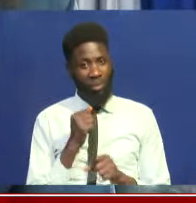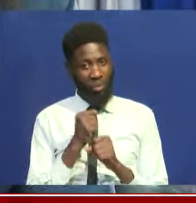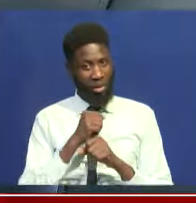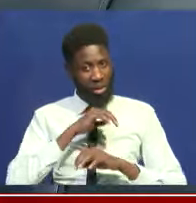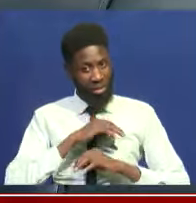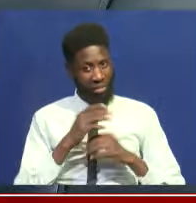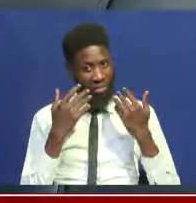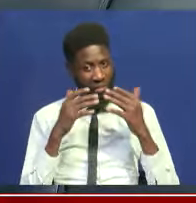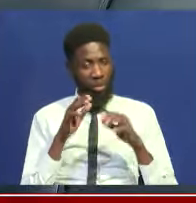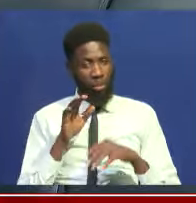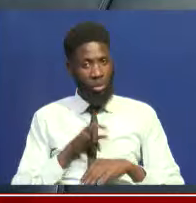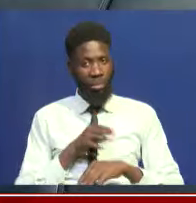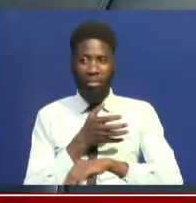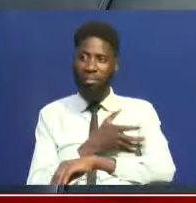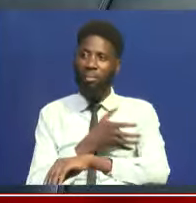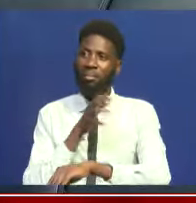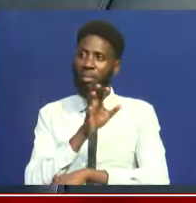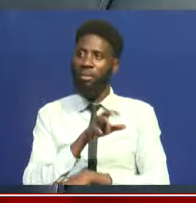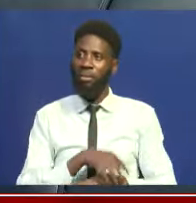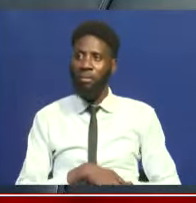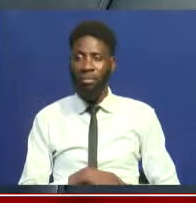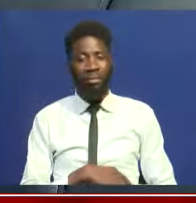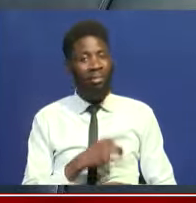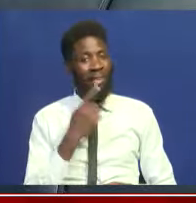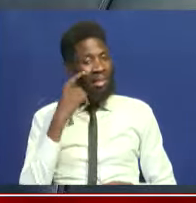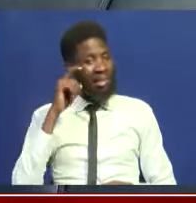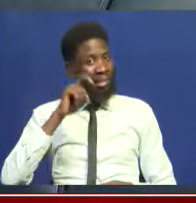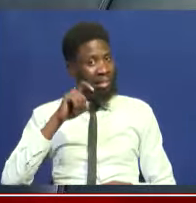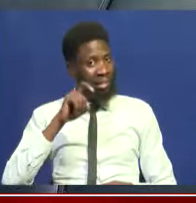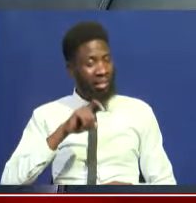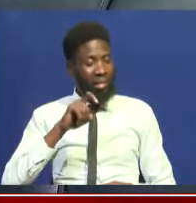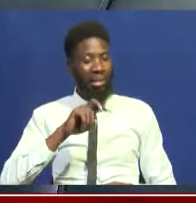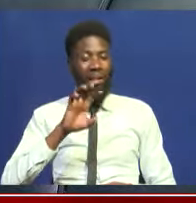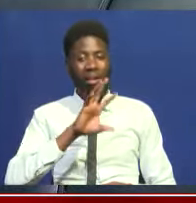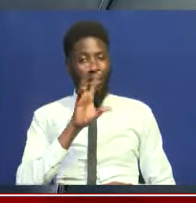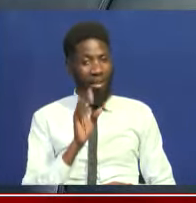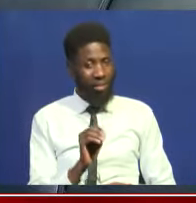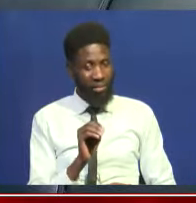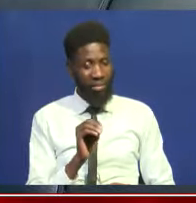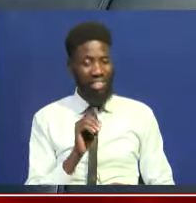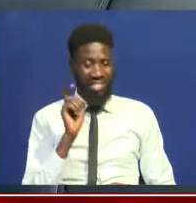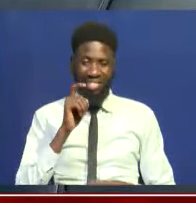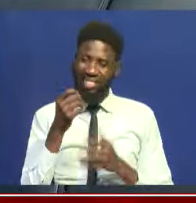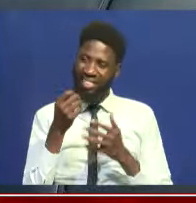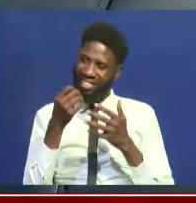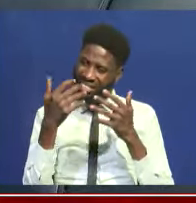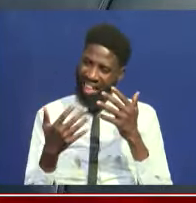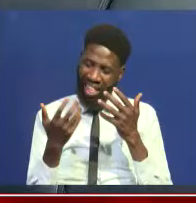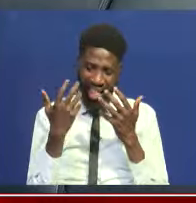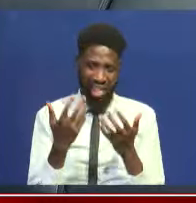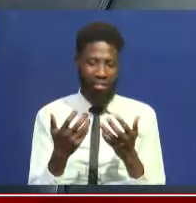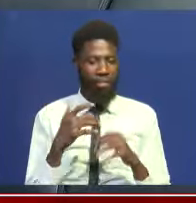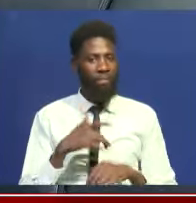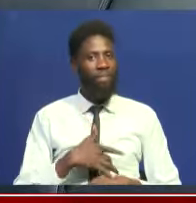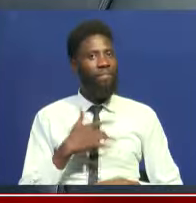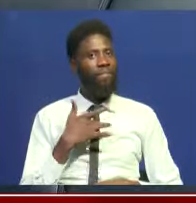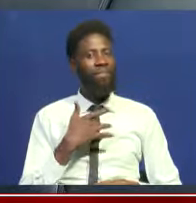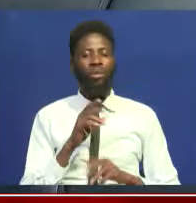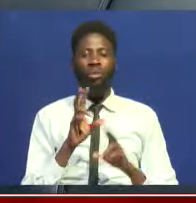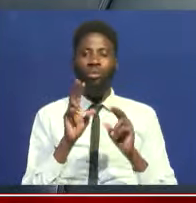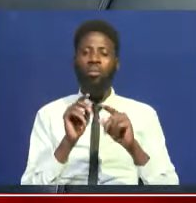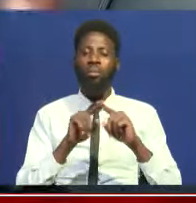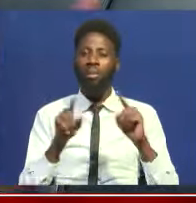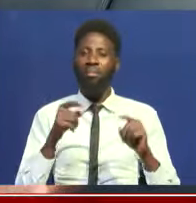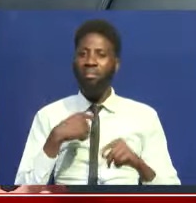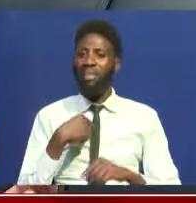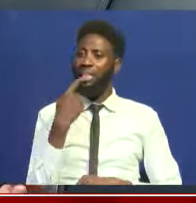empower women? Given the magnitude of need on the continent, the short answer is no. But I can tell you, IFC